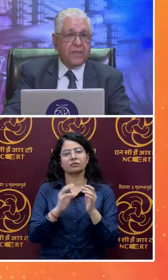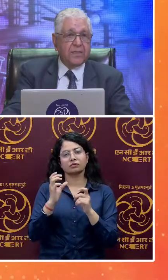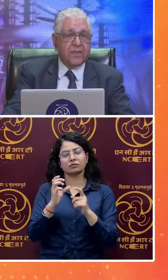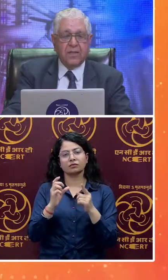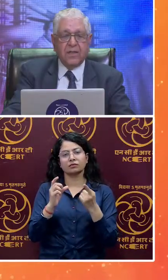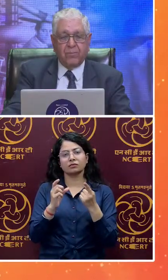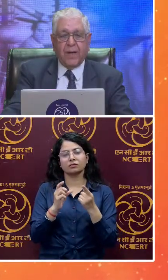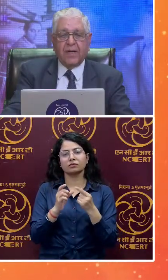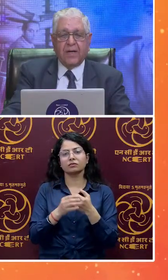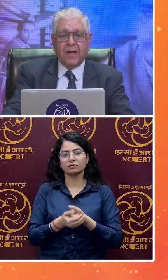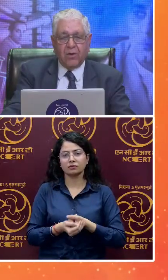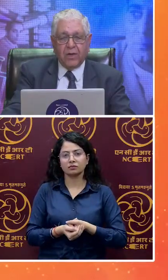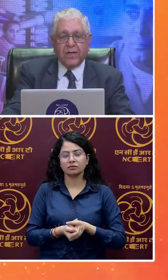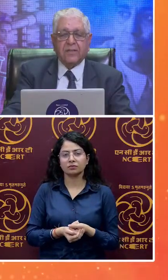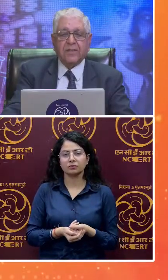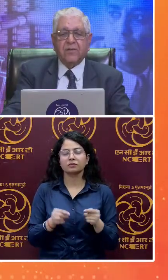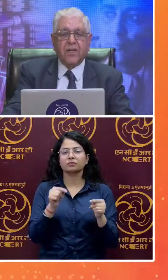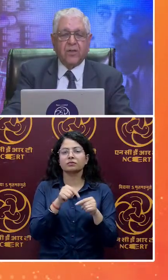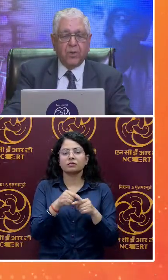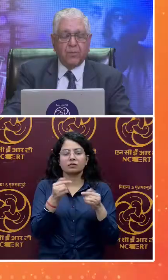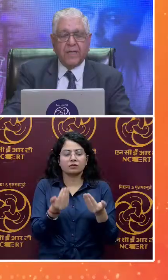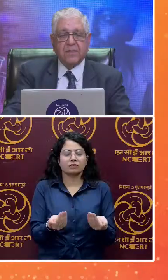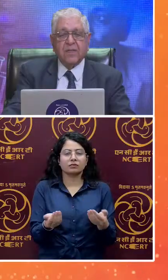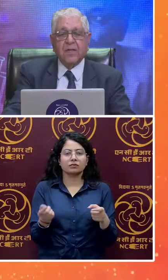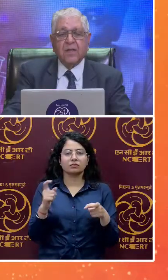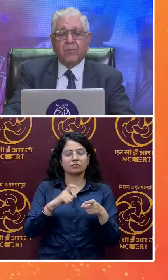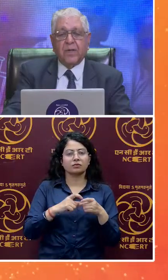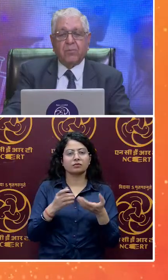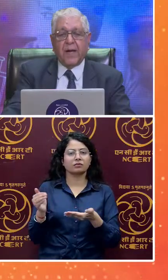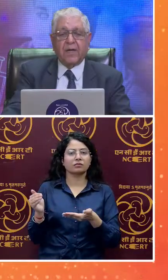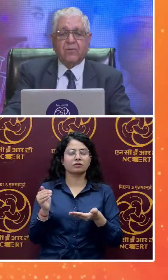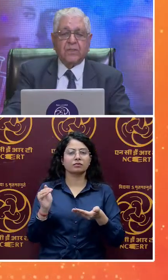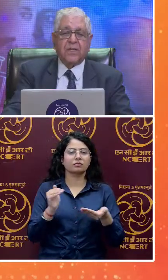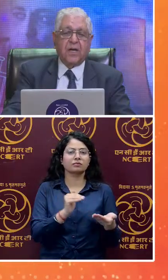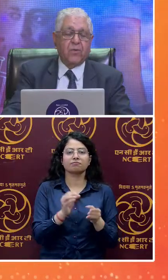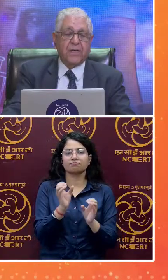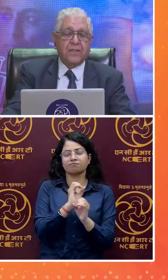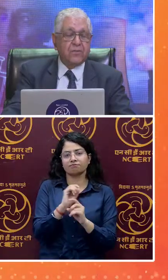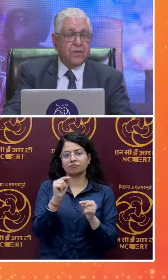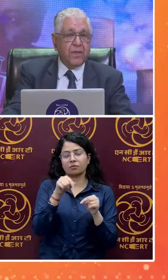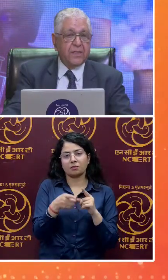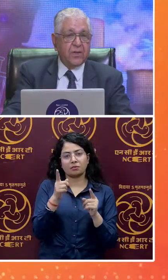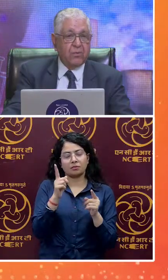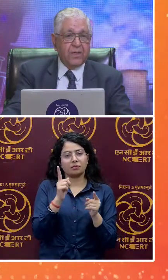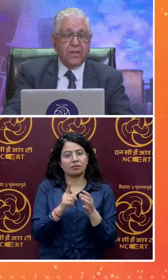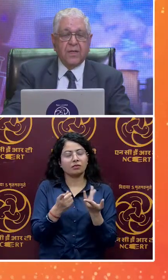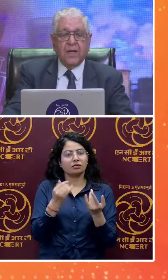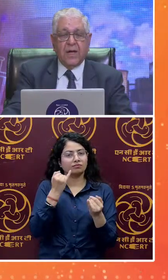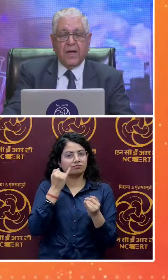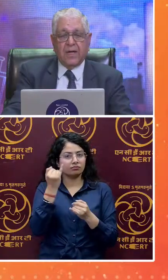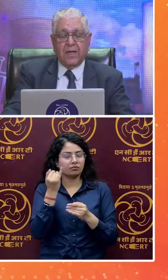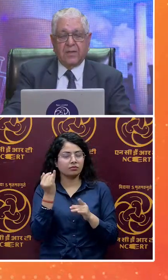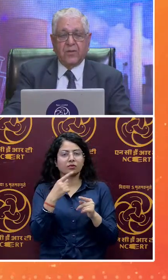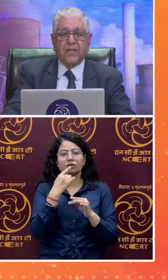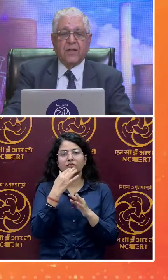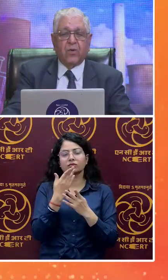his advisor. Blackett had not yet received the Nobel Prize, but Blackett was an advisor to the British government during the war